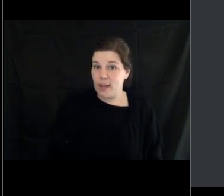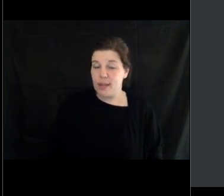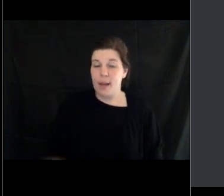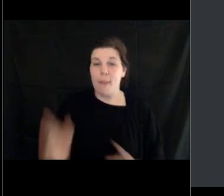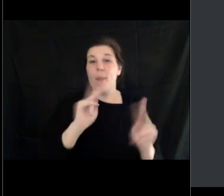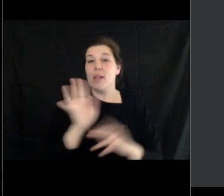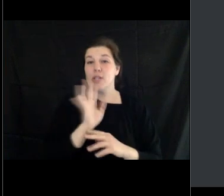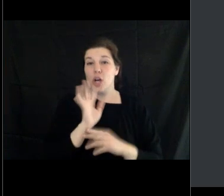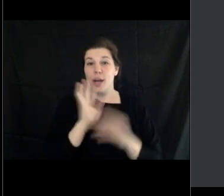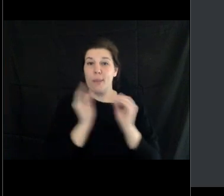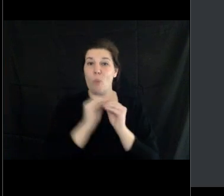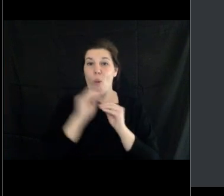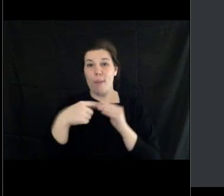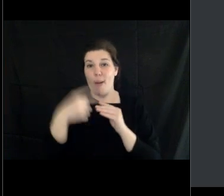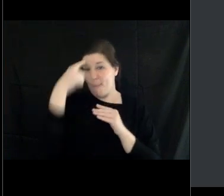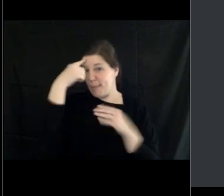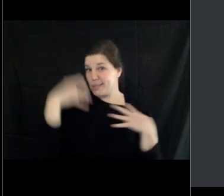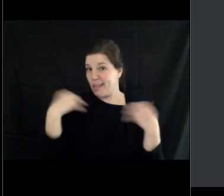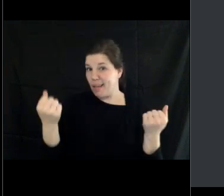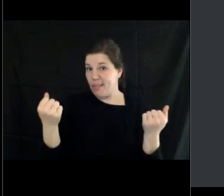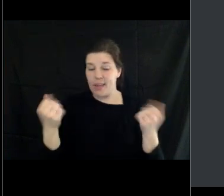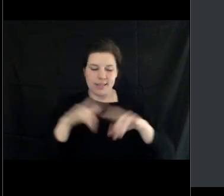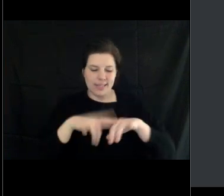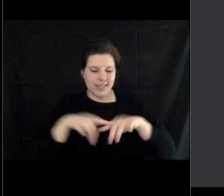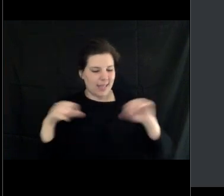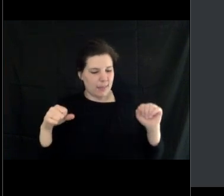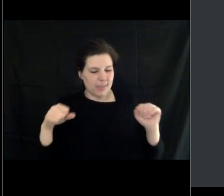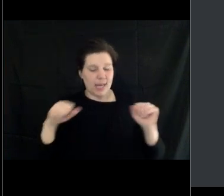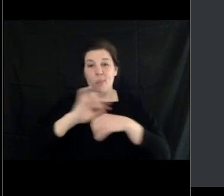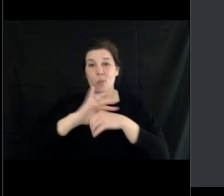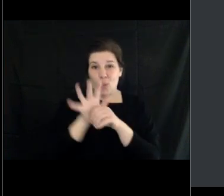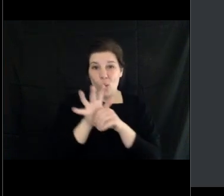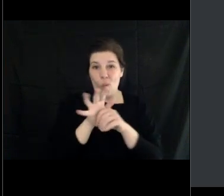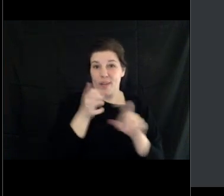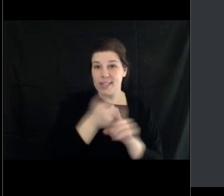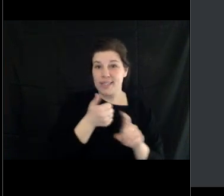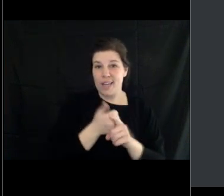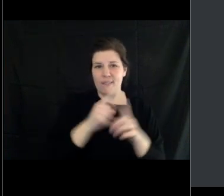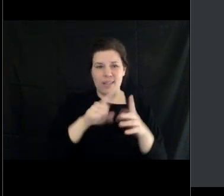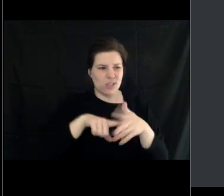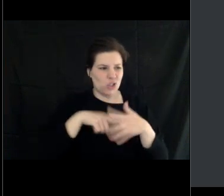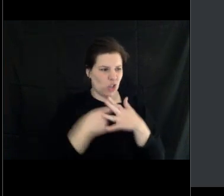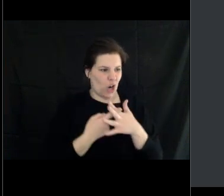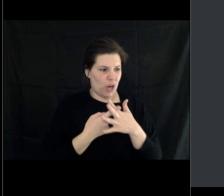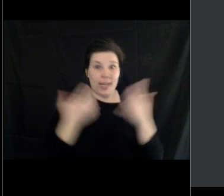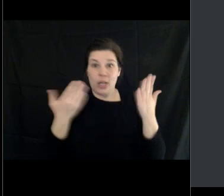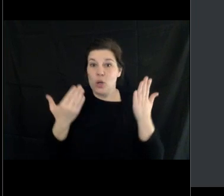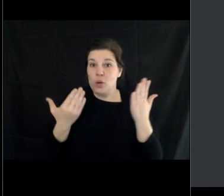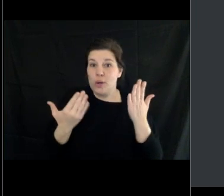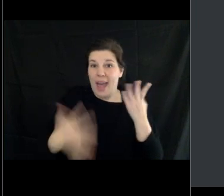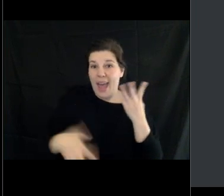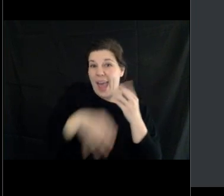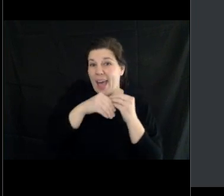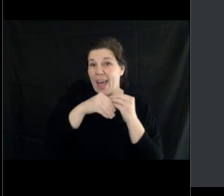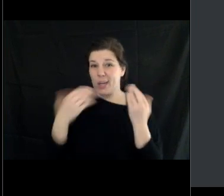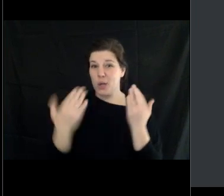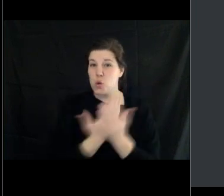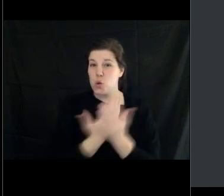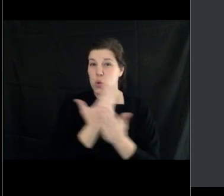good thing. At the same time, the COVID has generated a whole new layer of mental health challenges through